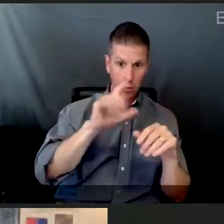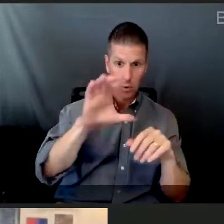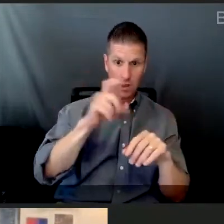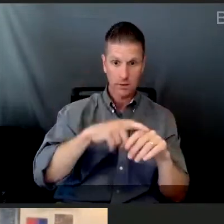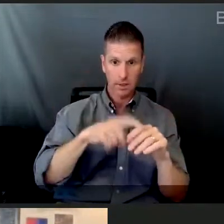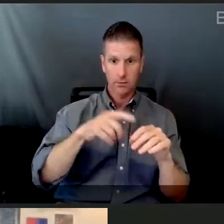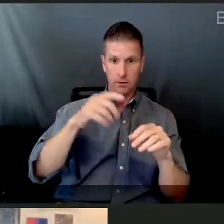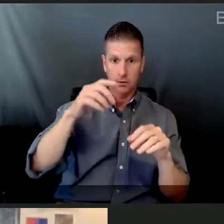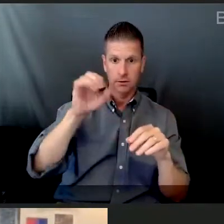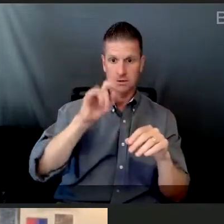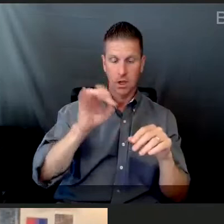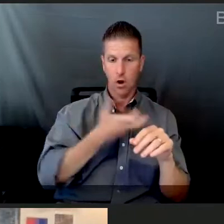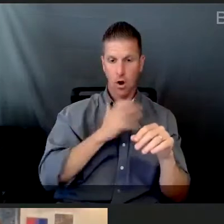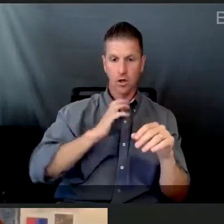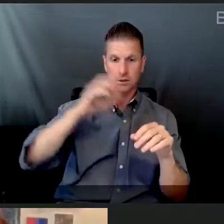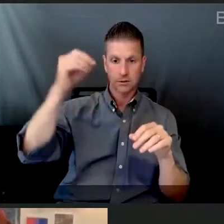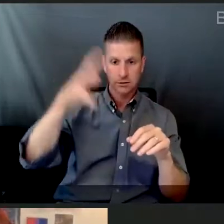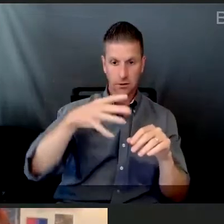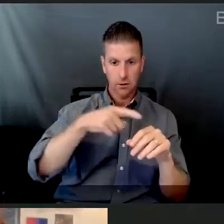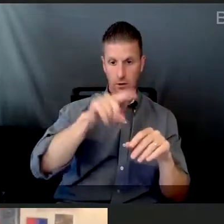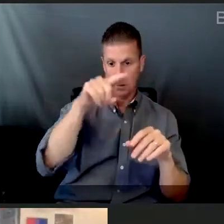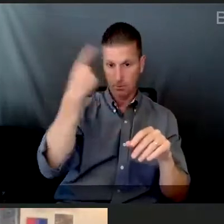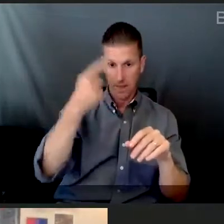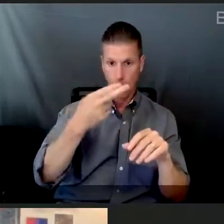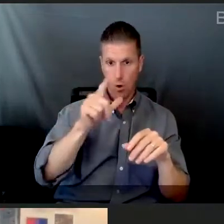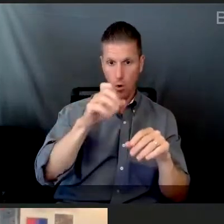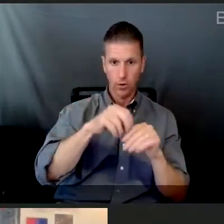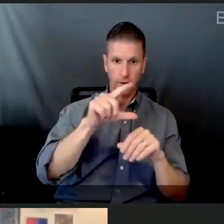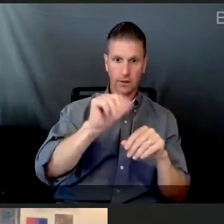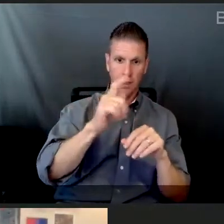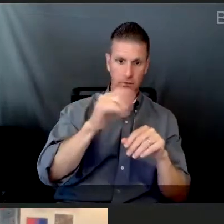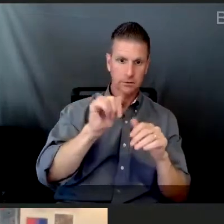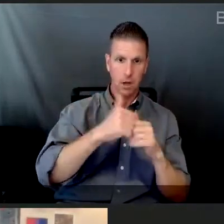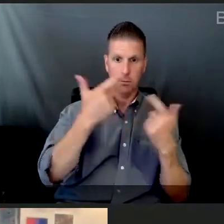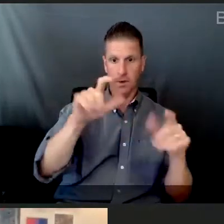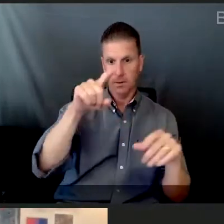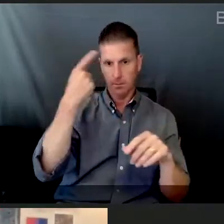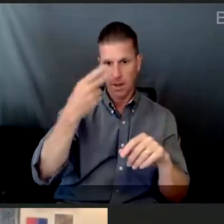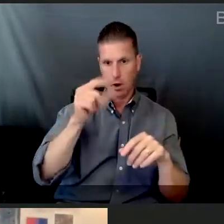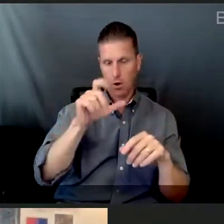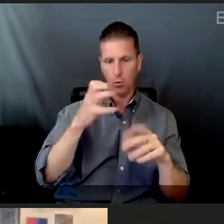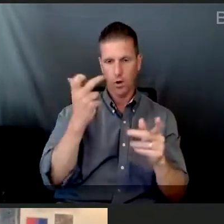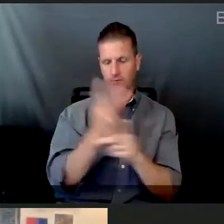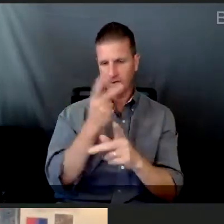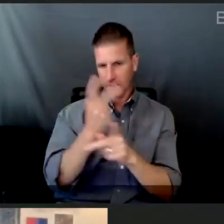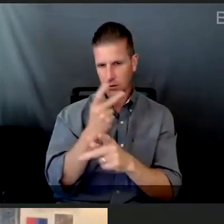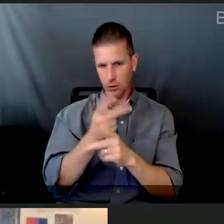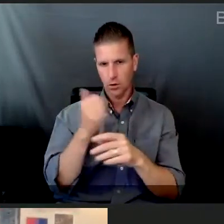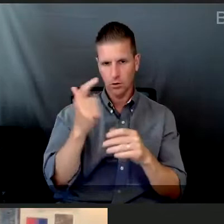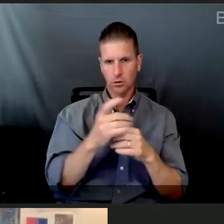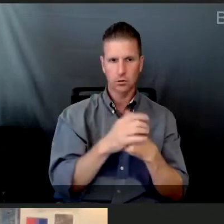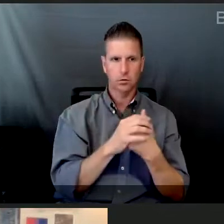sun? And are there black holes inside of these galaxies? How big are the black holes? Let's figure all of this out. And